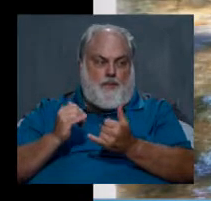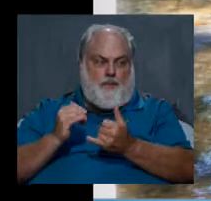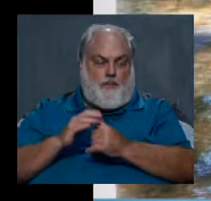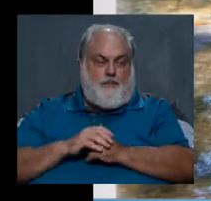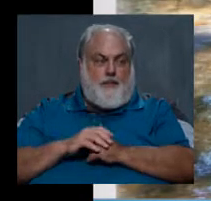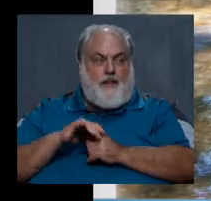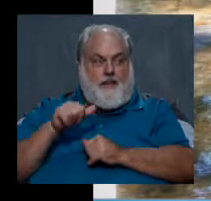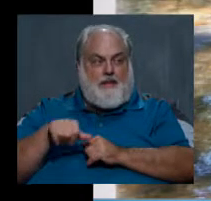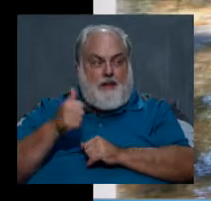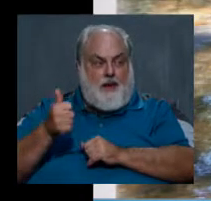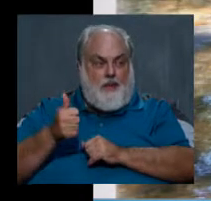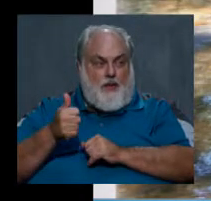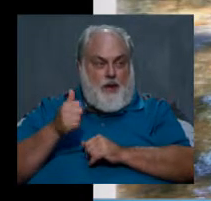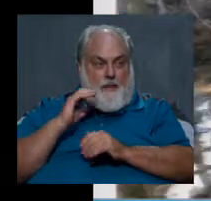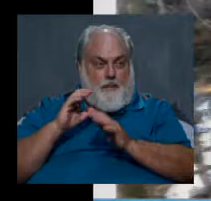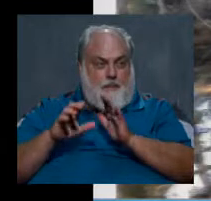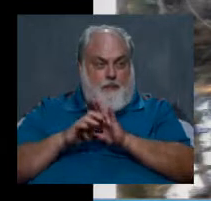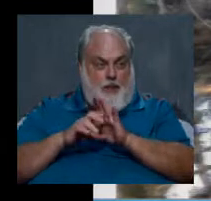That's another post.